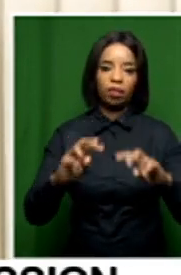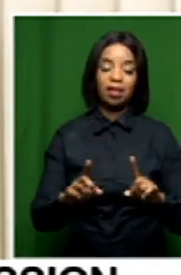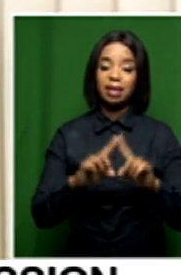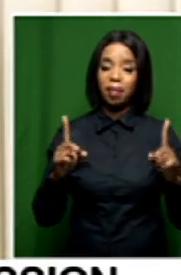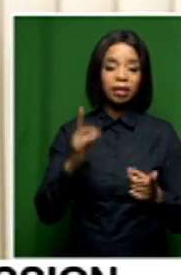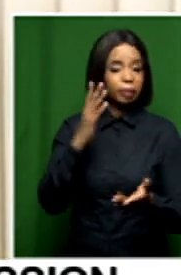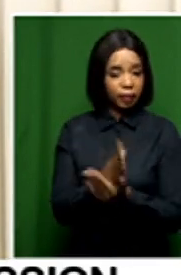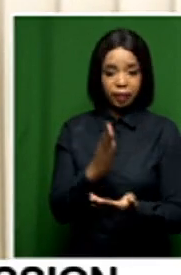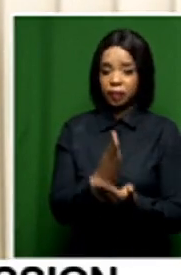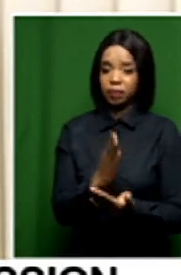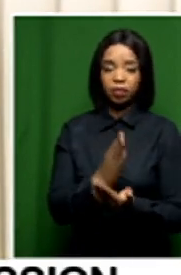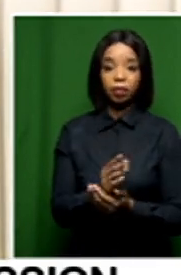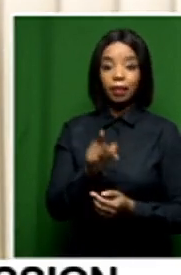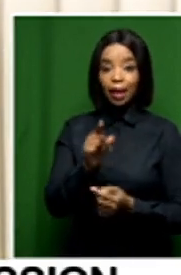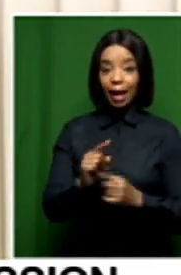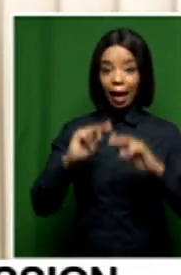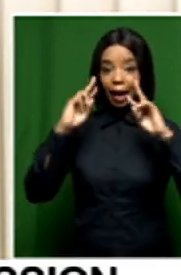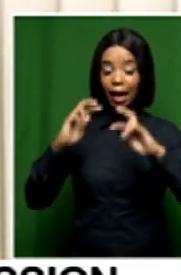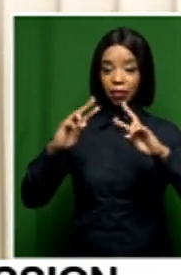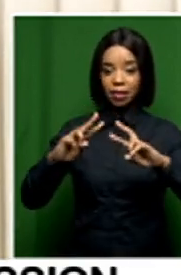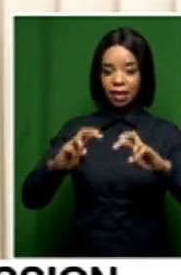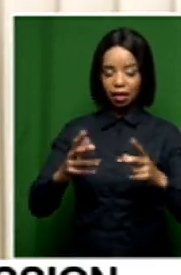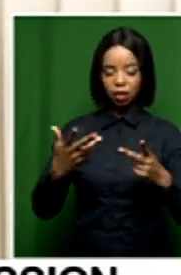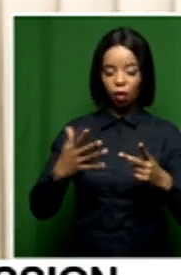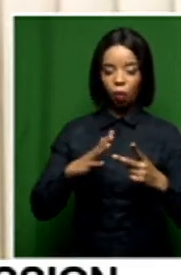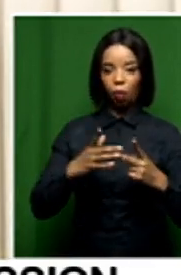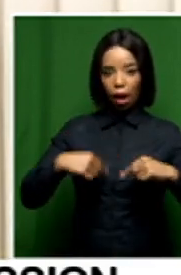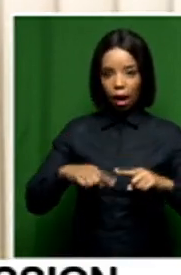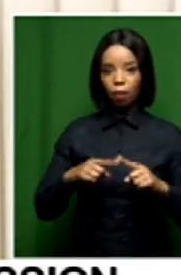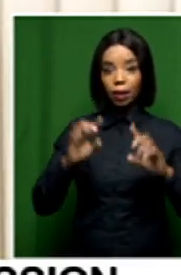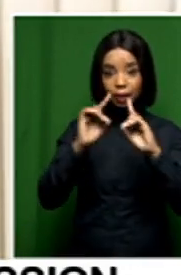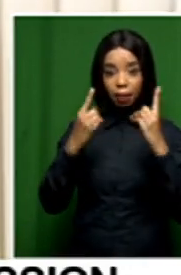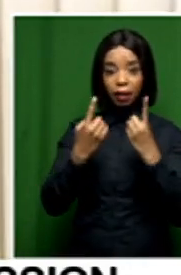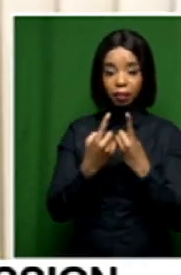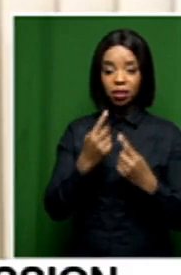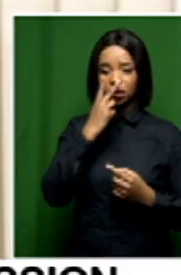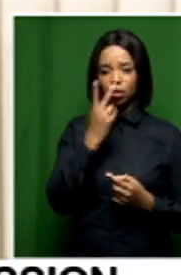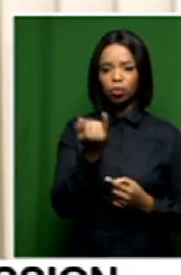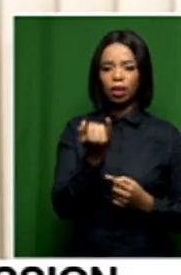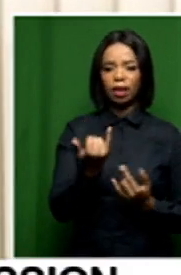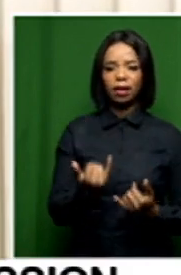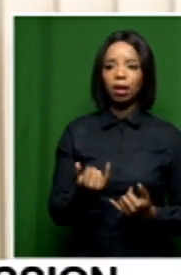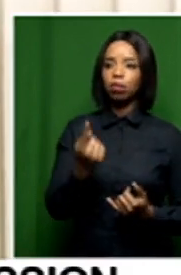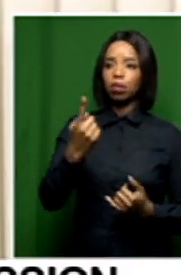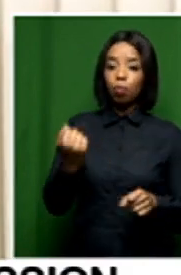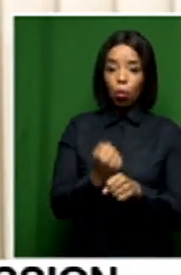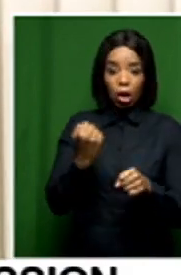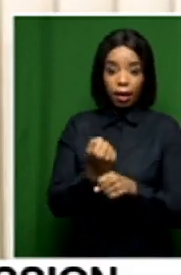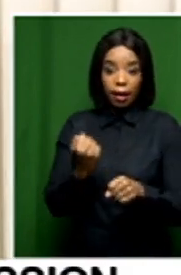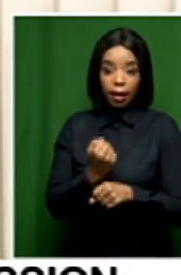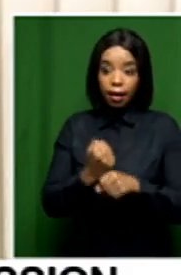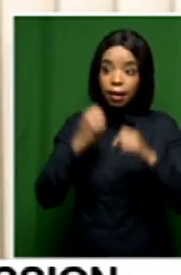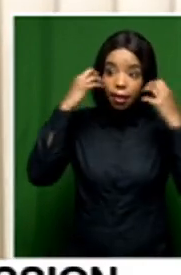investigative side of our departments or our agencies in a bad light. It seems as if they are not doing all that they can in order